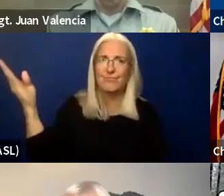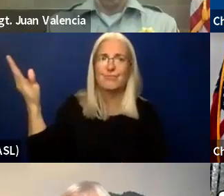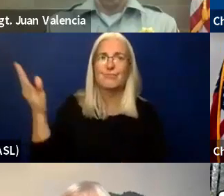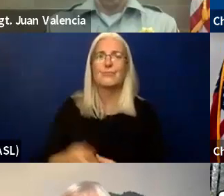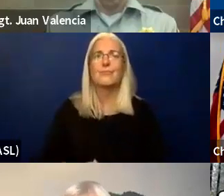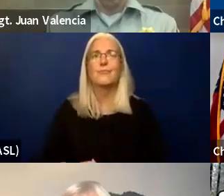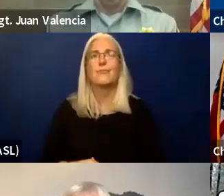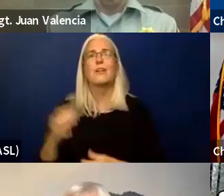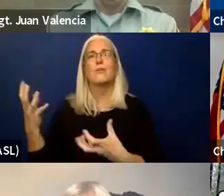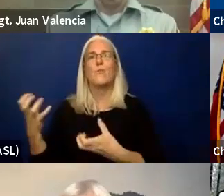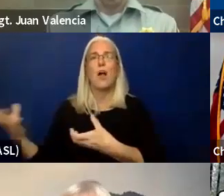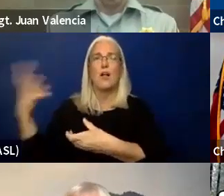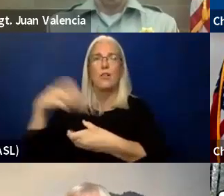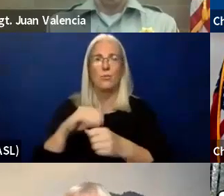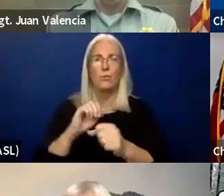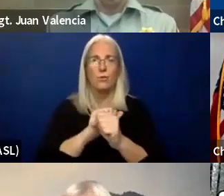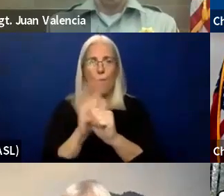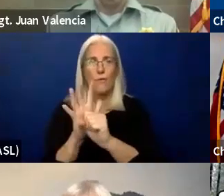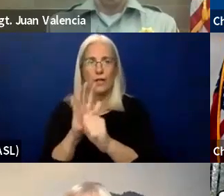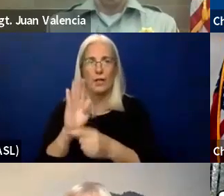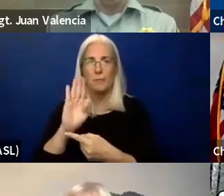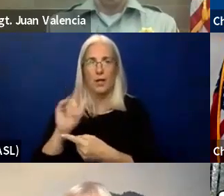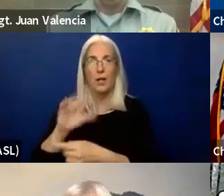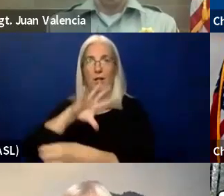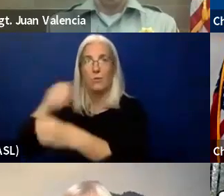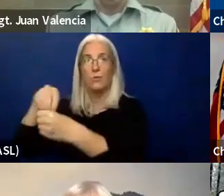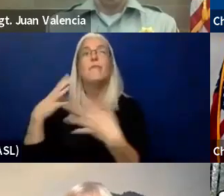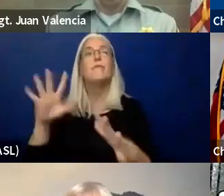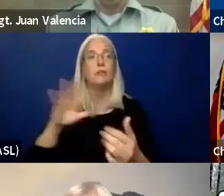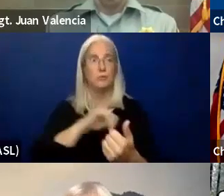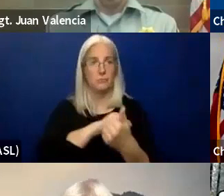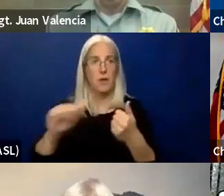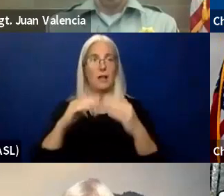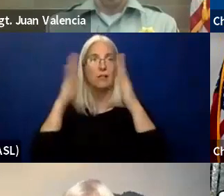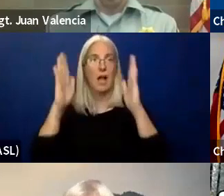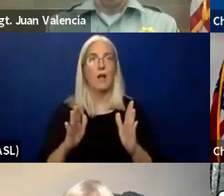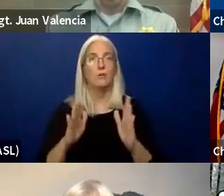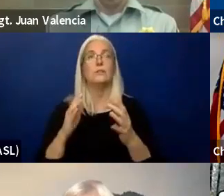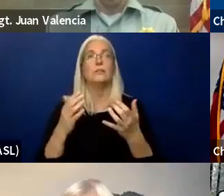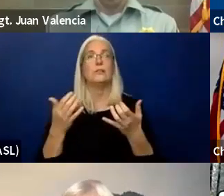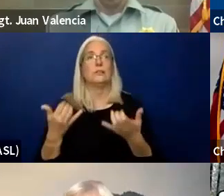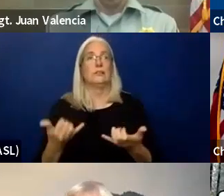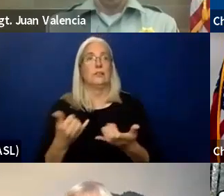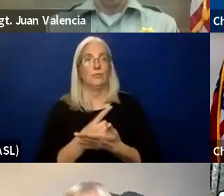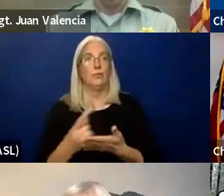that passed the House this week. My partner, Jared Huffman, and I both voted for that.